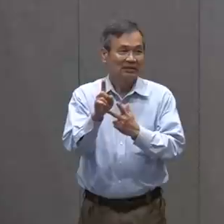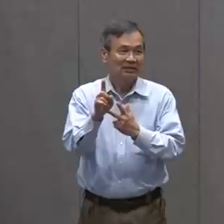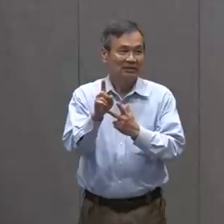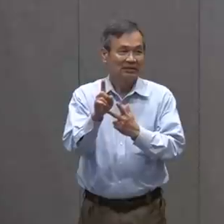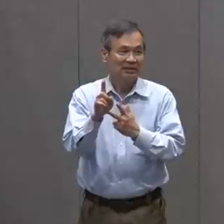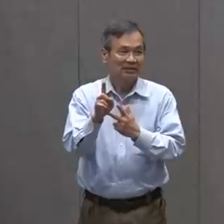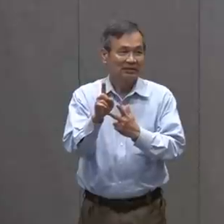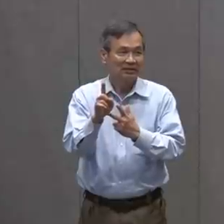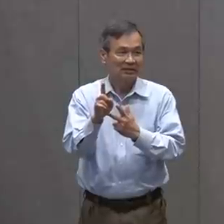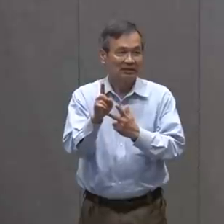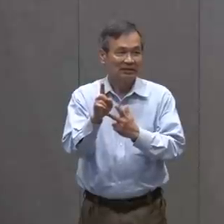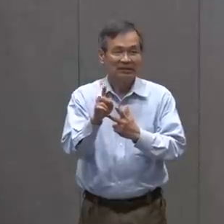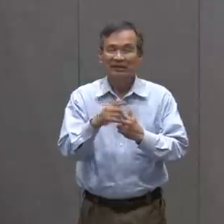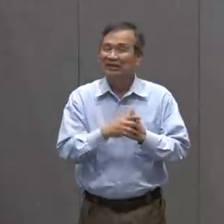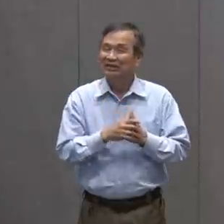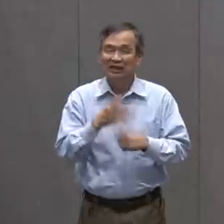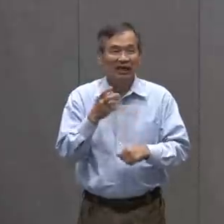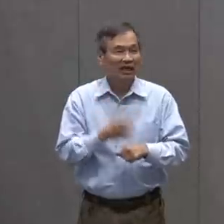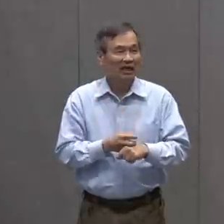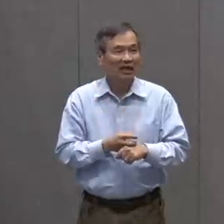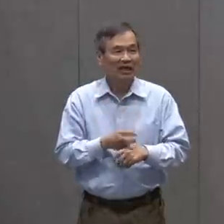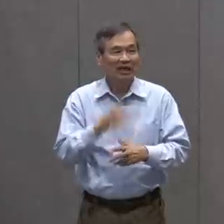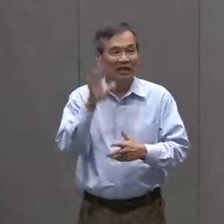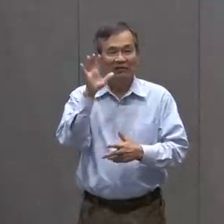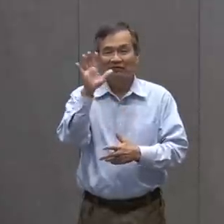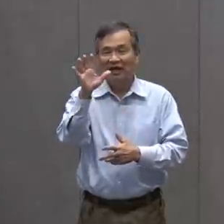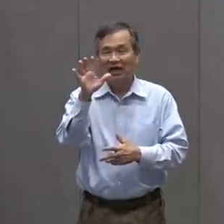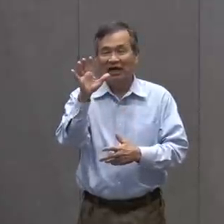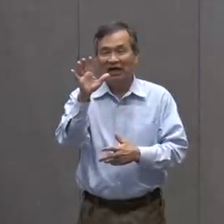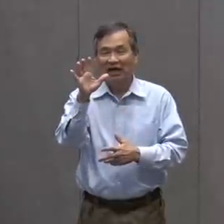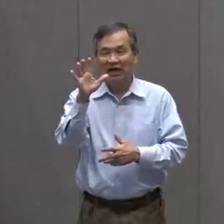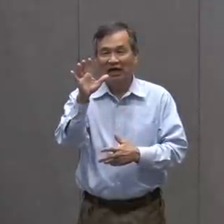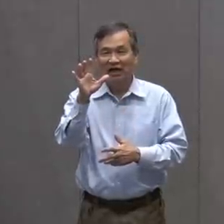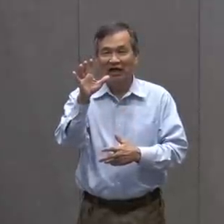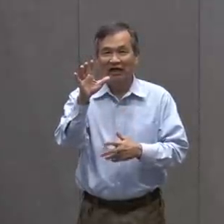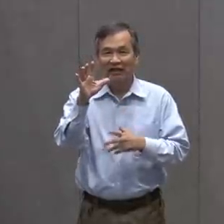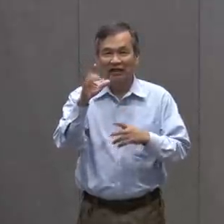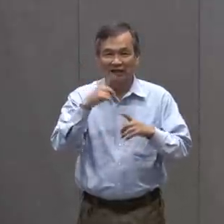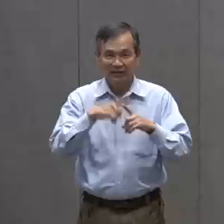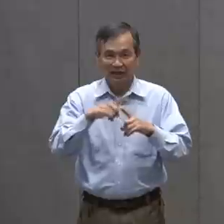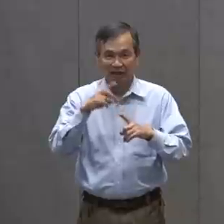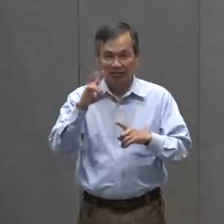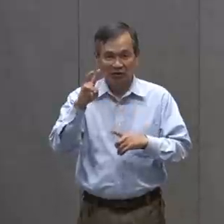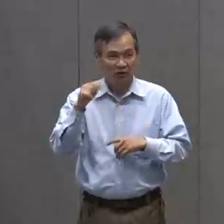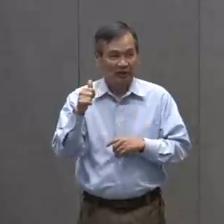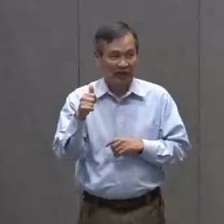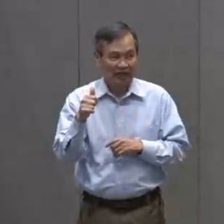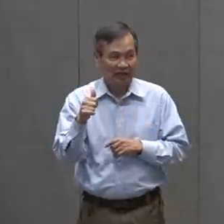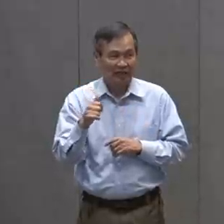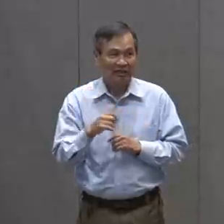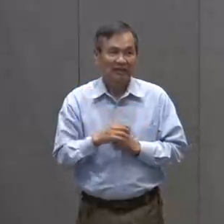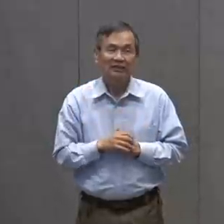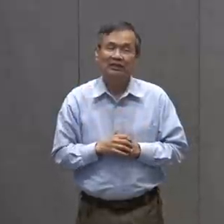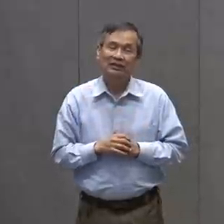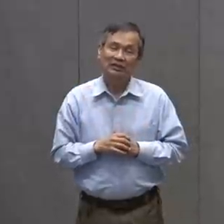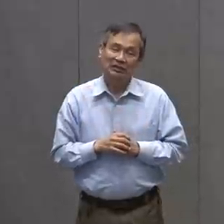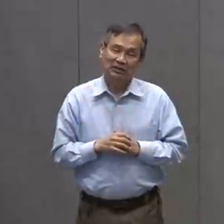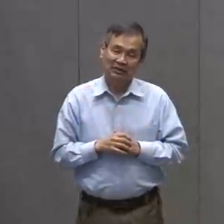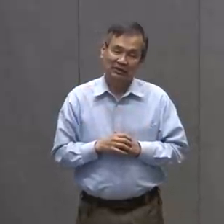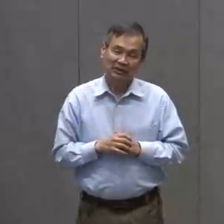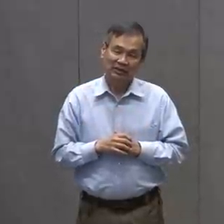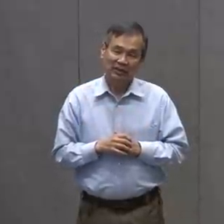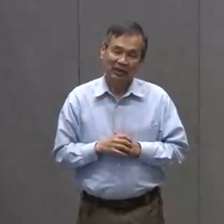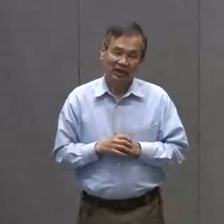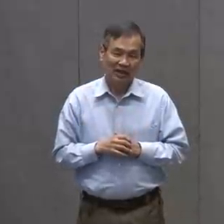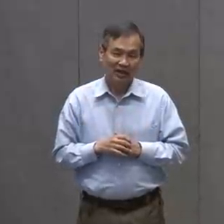Oh, well, all right, I could do 5 times 2 is 10, and I can block her by doing that. I could do